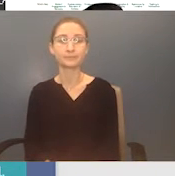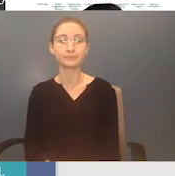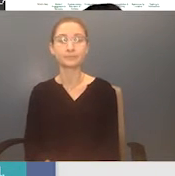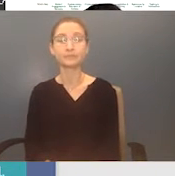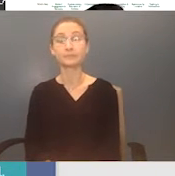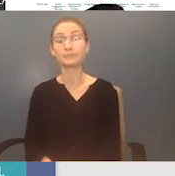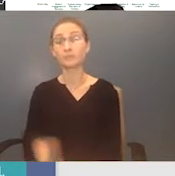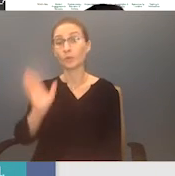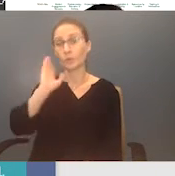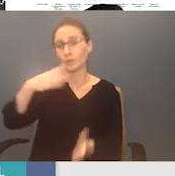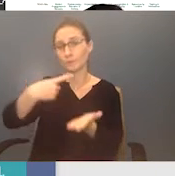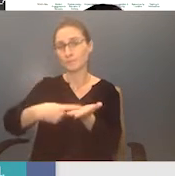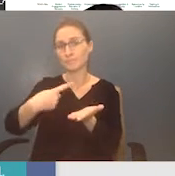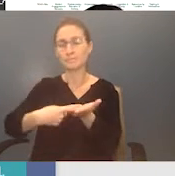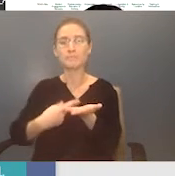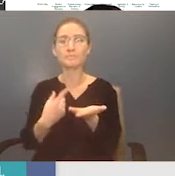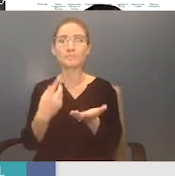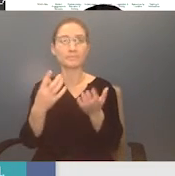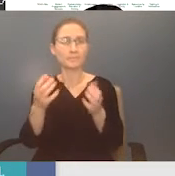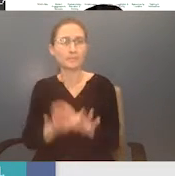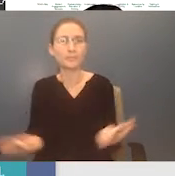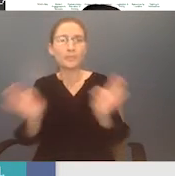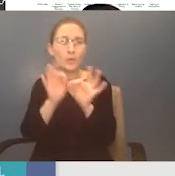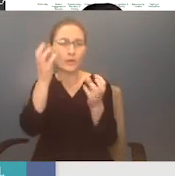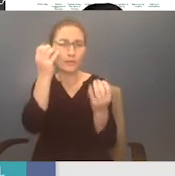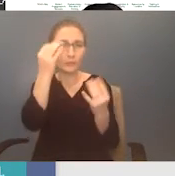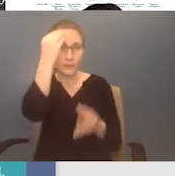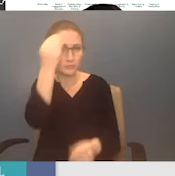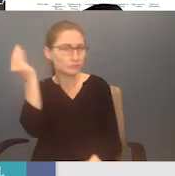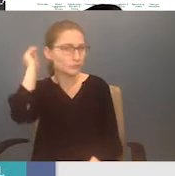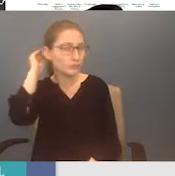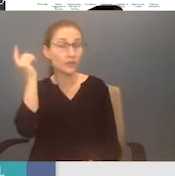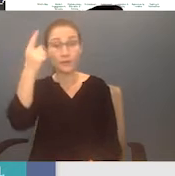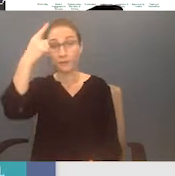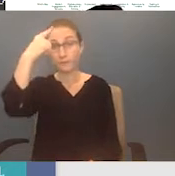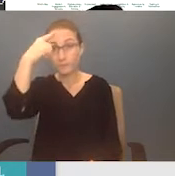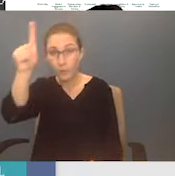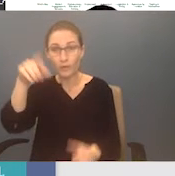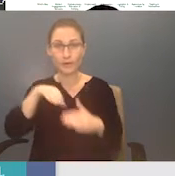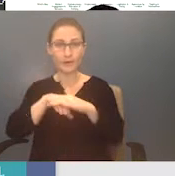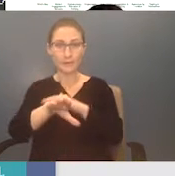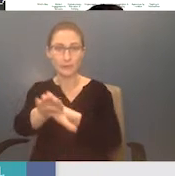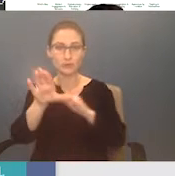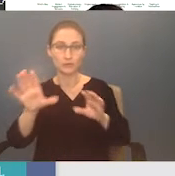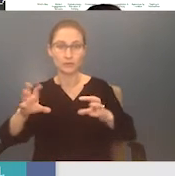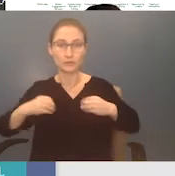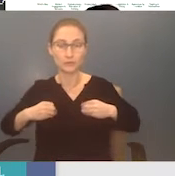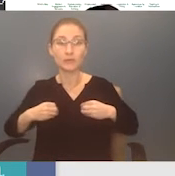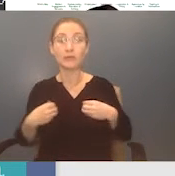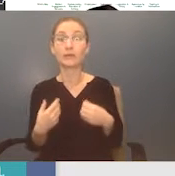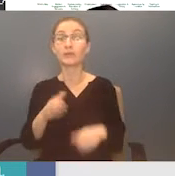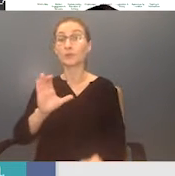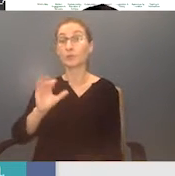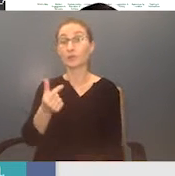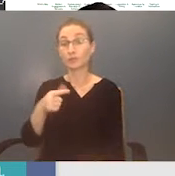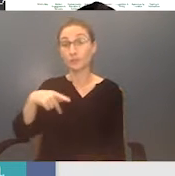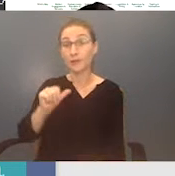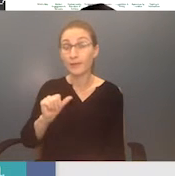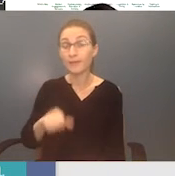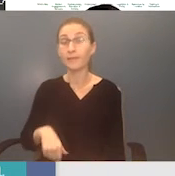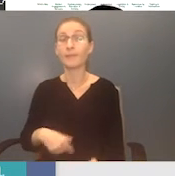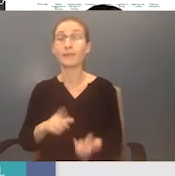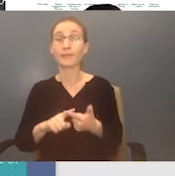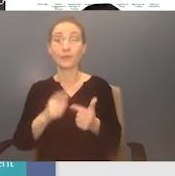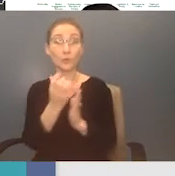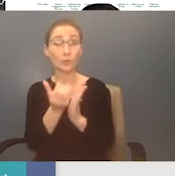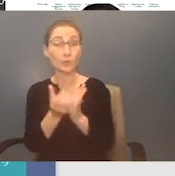about, what you need to know in terms of admission, the grade point average requirements, the testing requirements, and the course of study a student would need to take to be